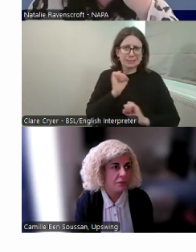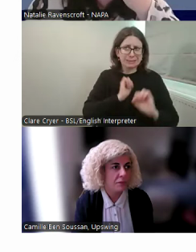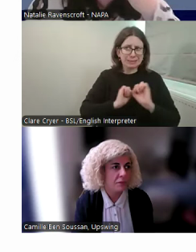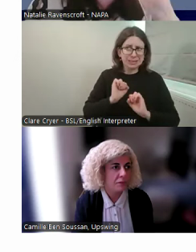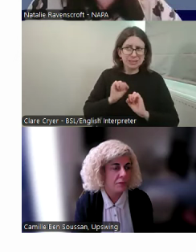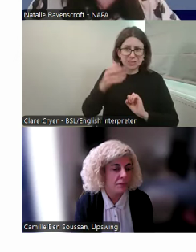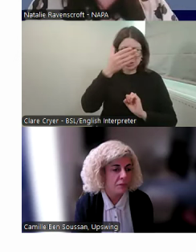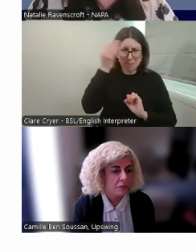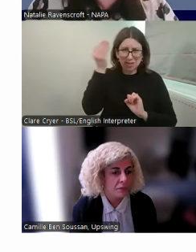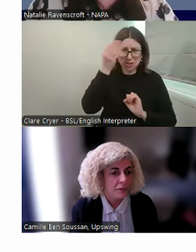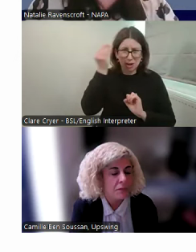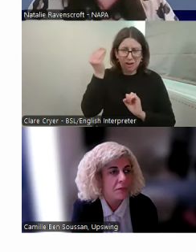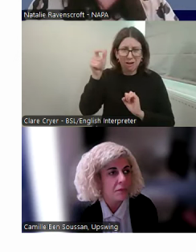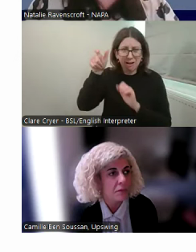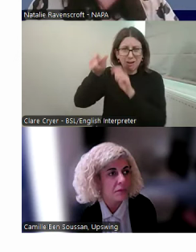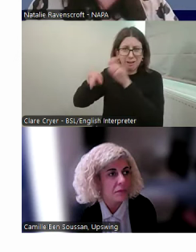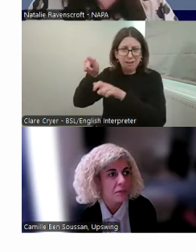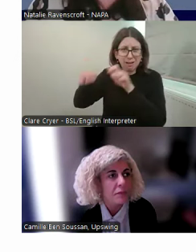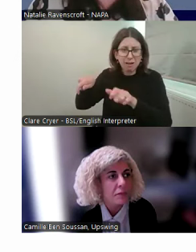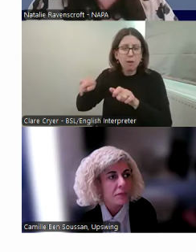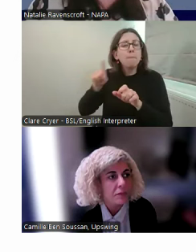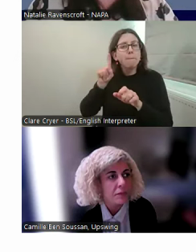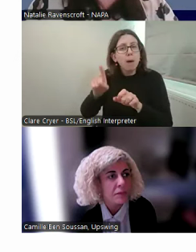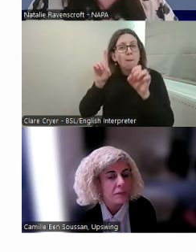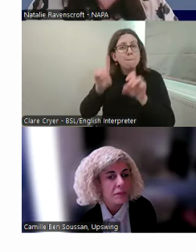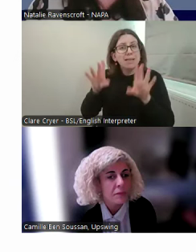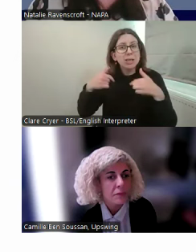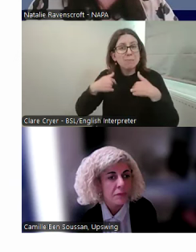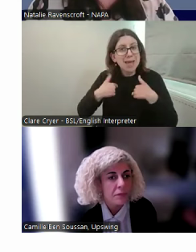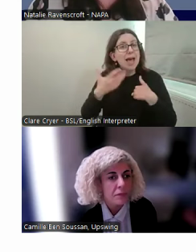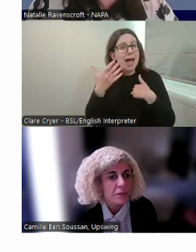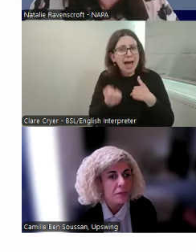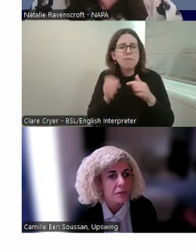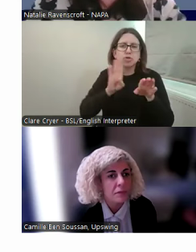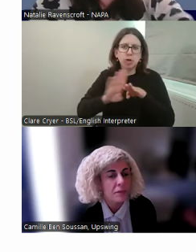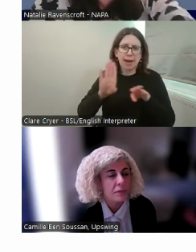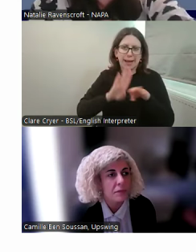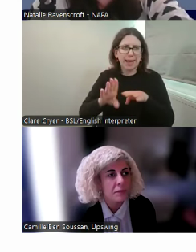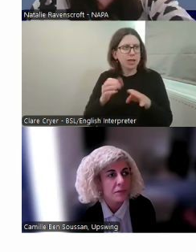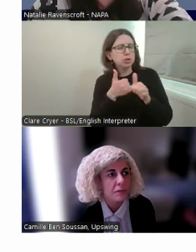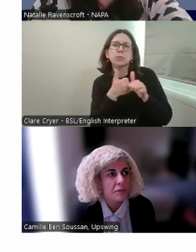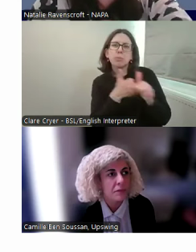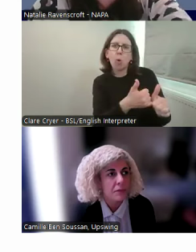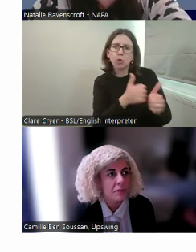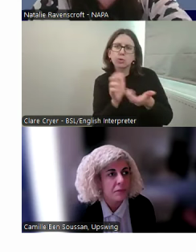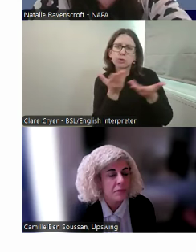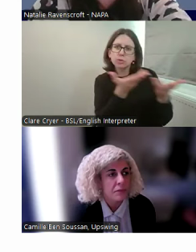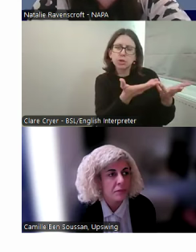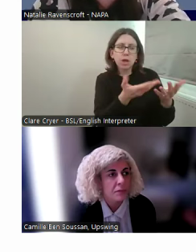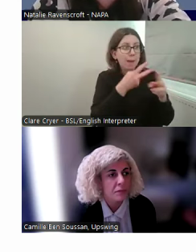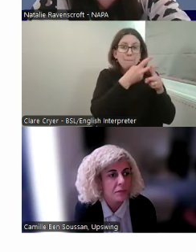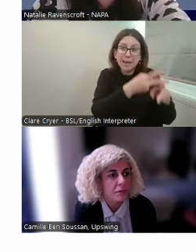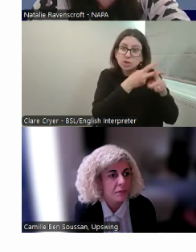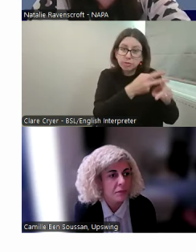dementia. Magic Me provided training and support in this area and ongoing support and mentoring in this